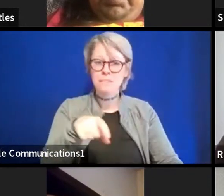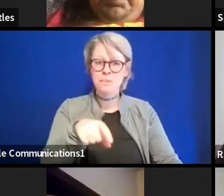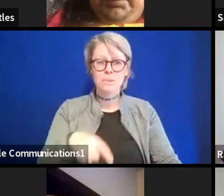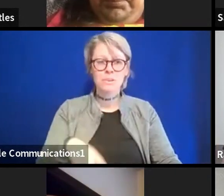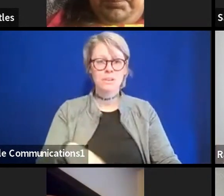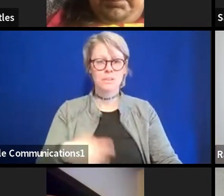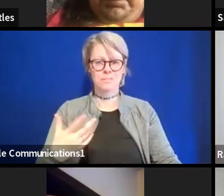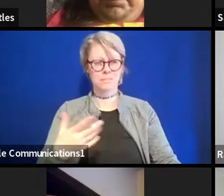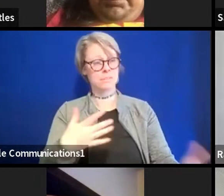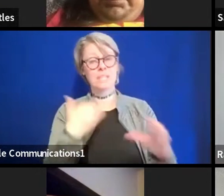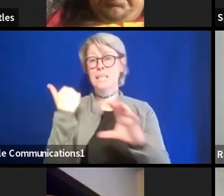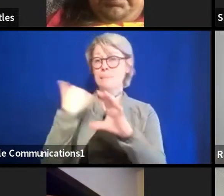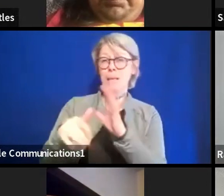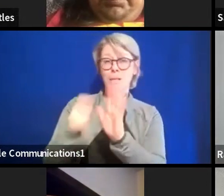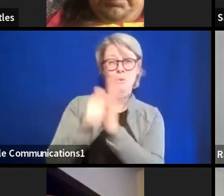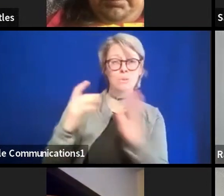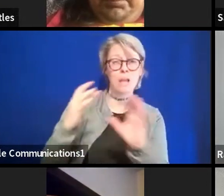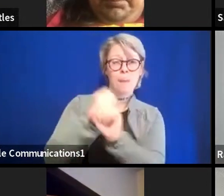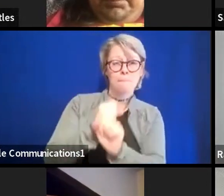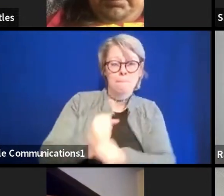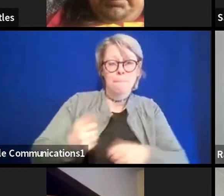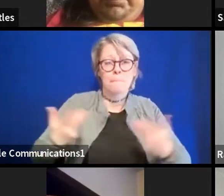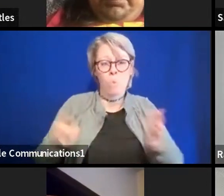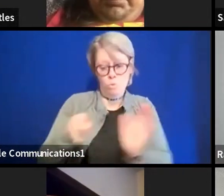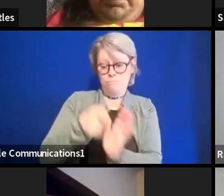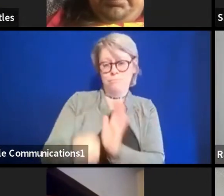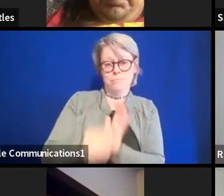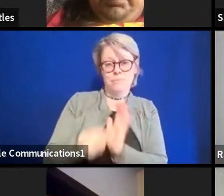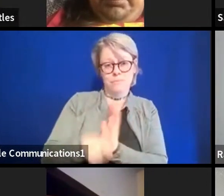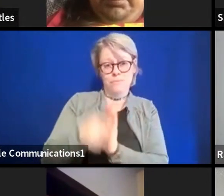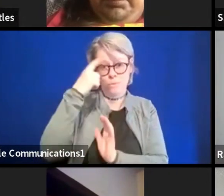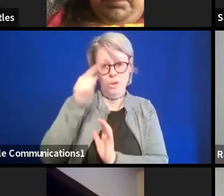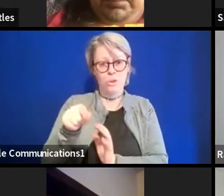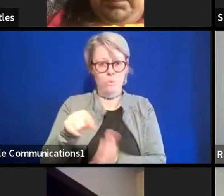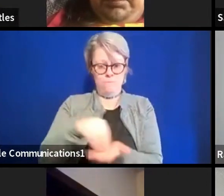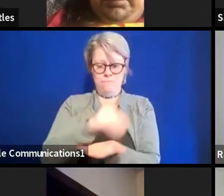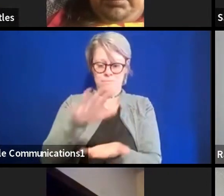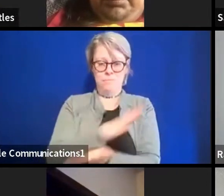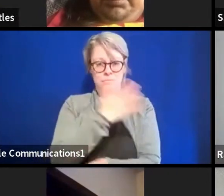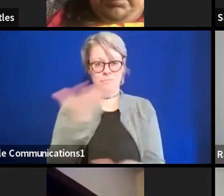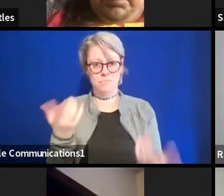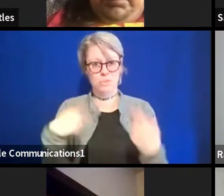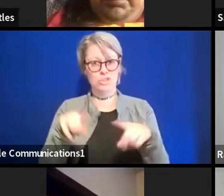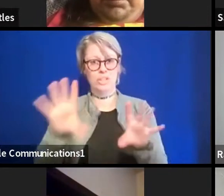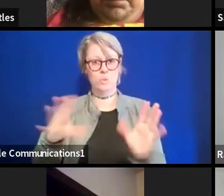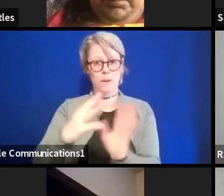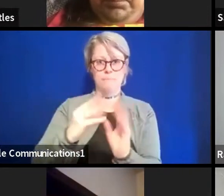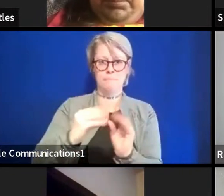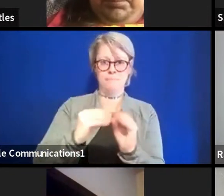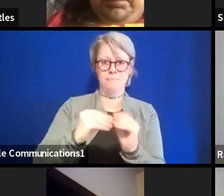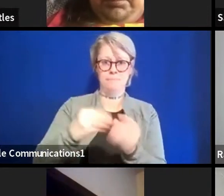you an email or to sit and write a few notes on a piece of paper while you're right there in the